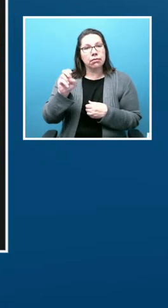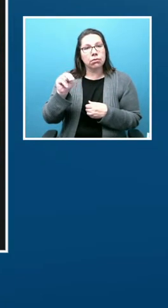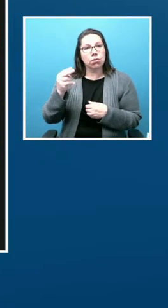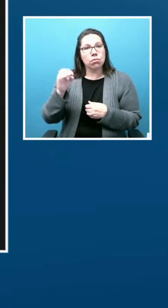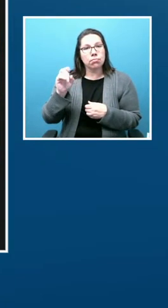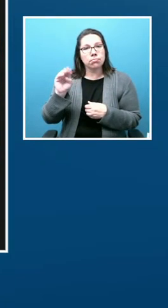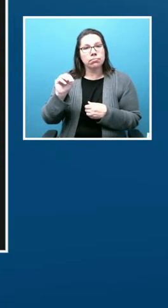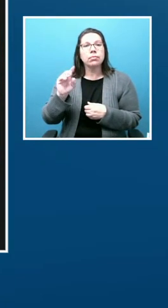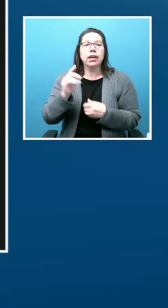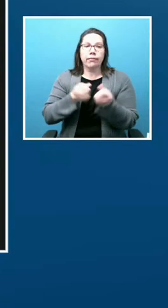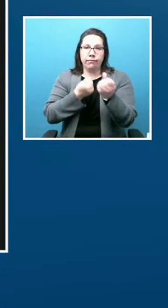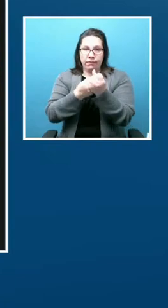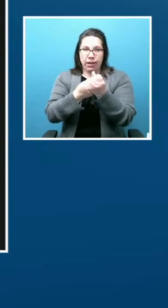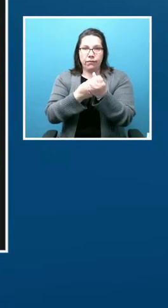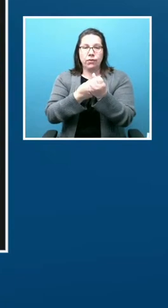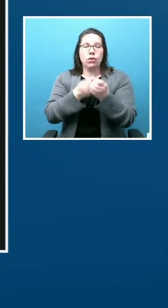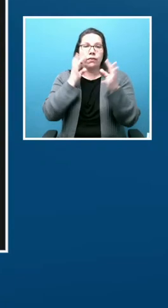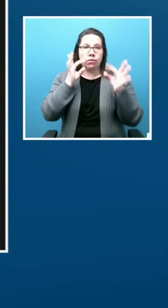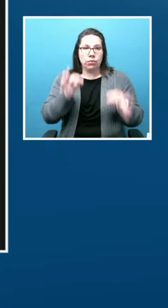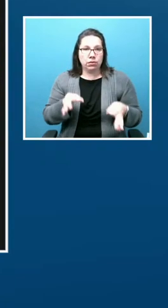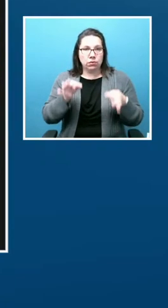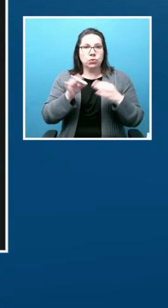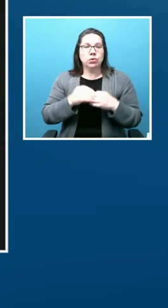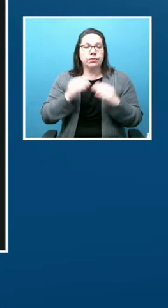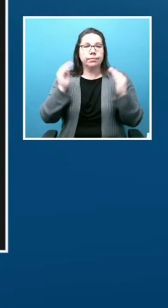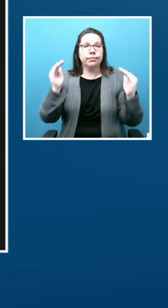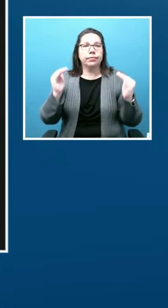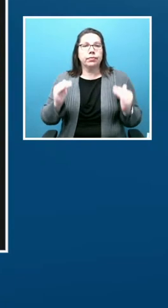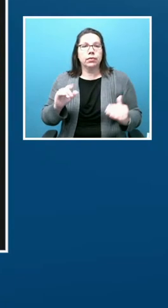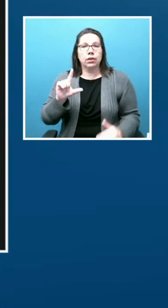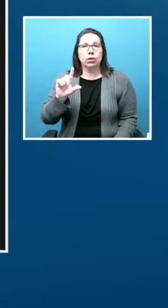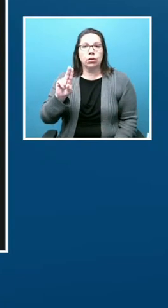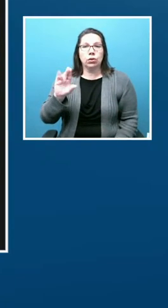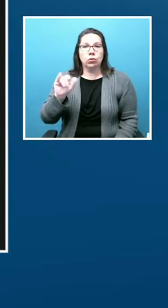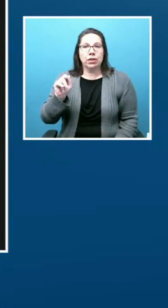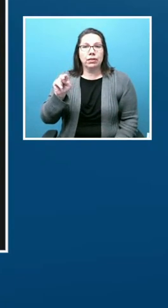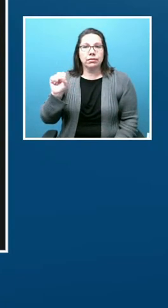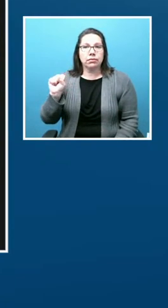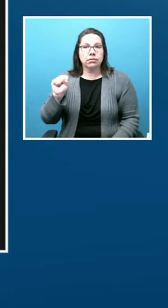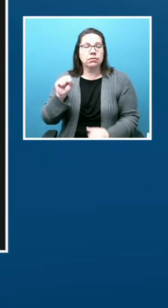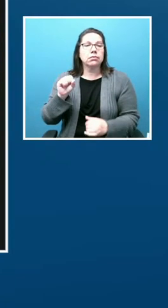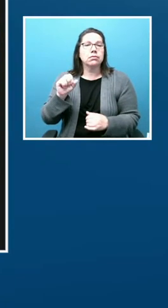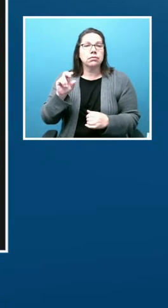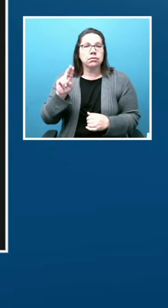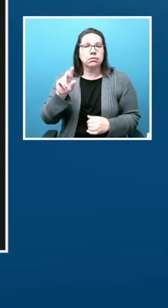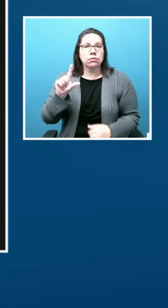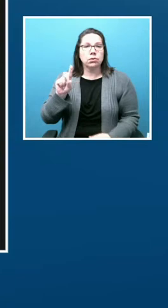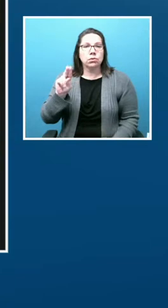resolution. Thank you. Ms. Lucas?